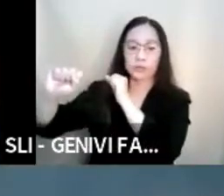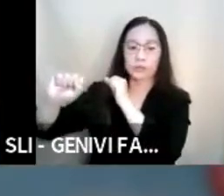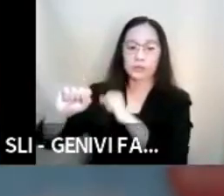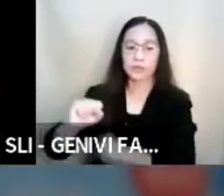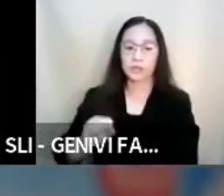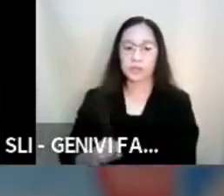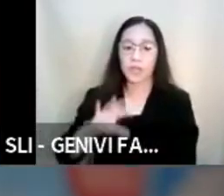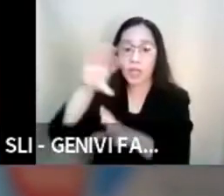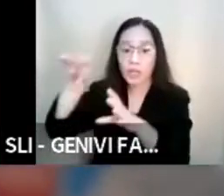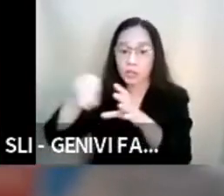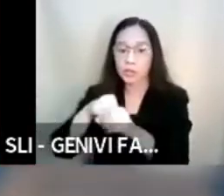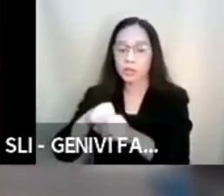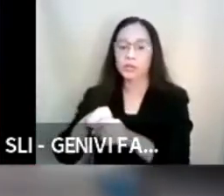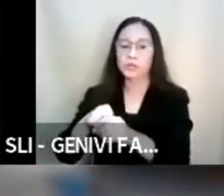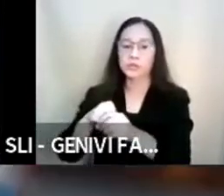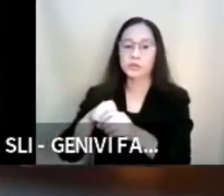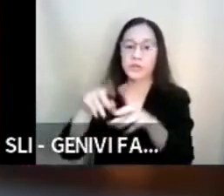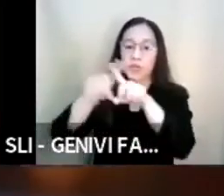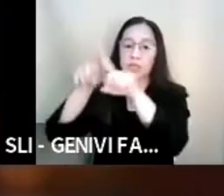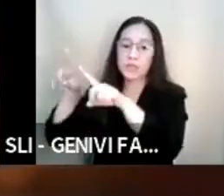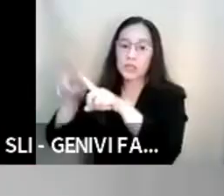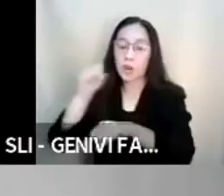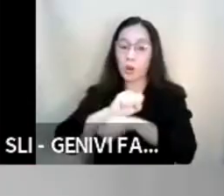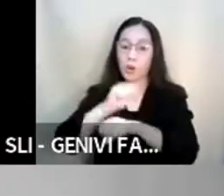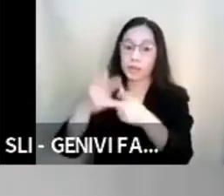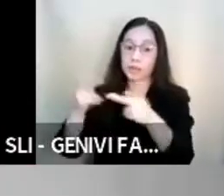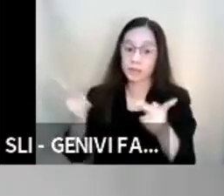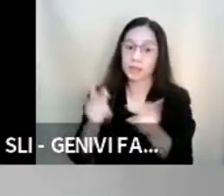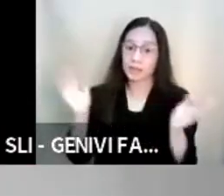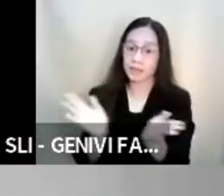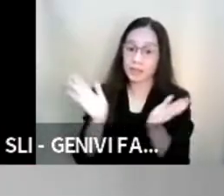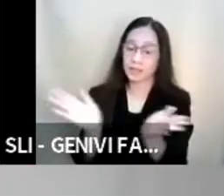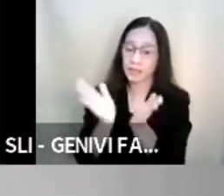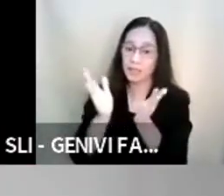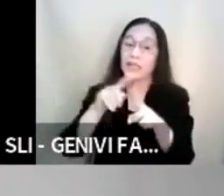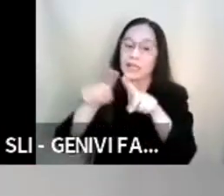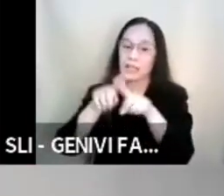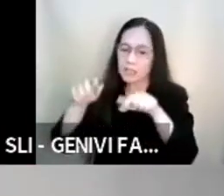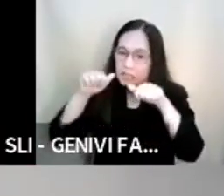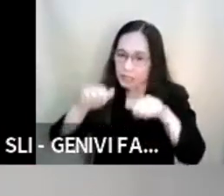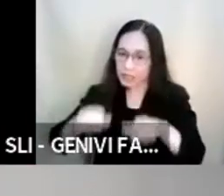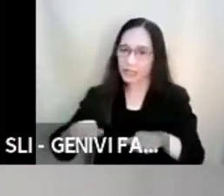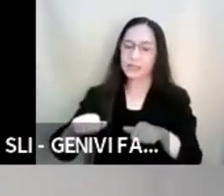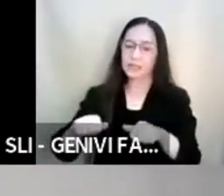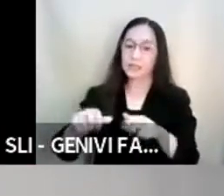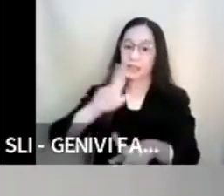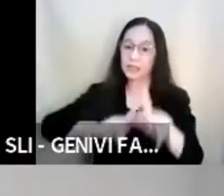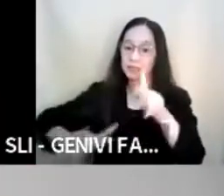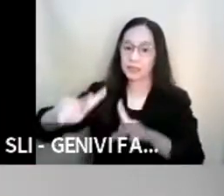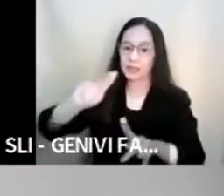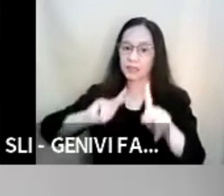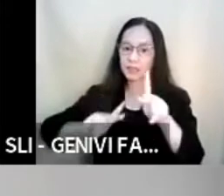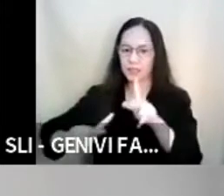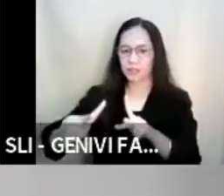inclusivity and diversity in workplace. That's why we hire differently able people,